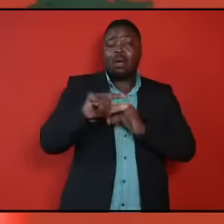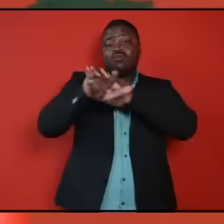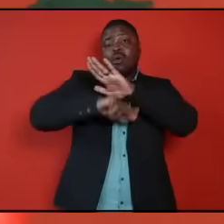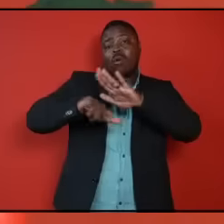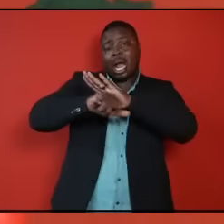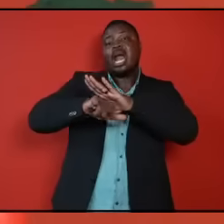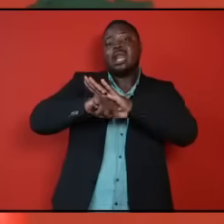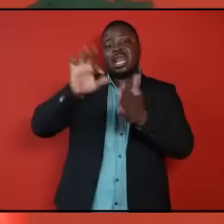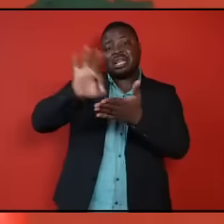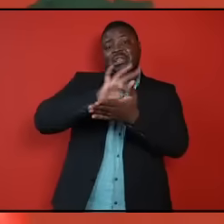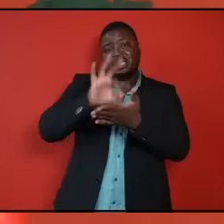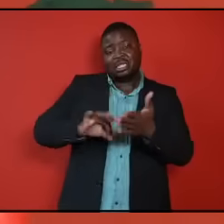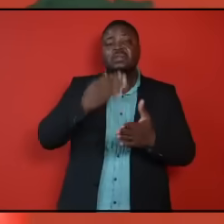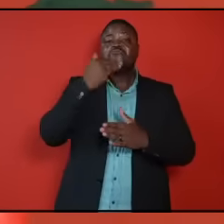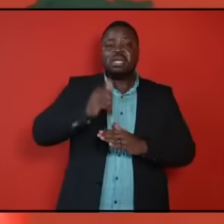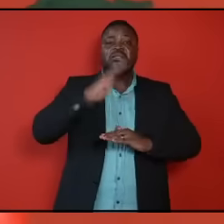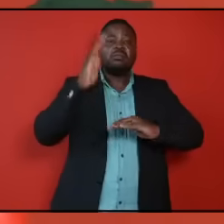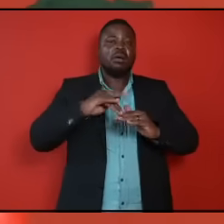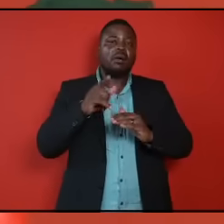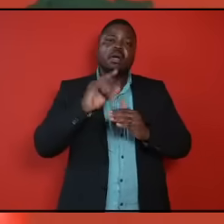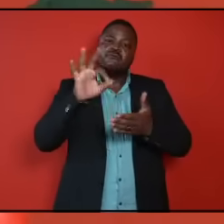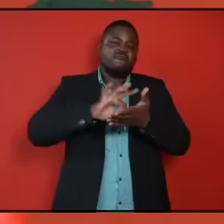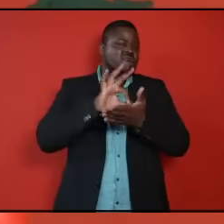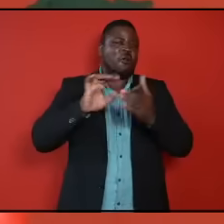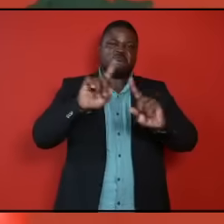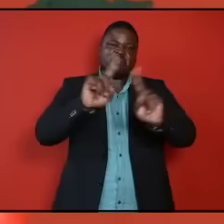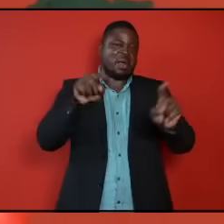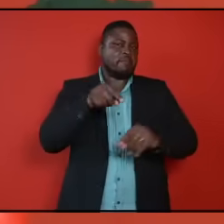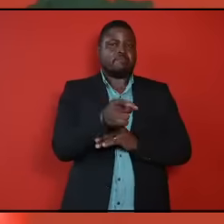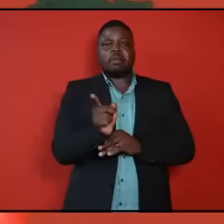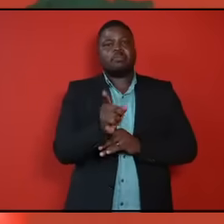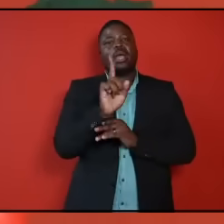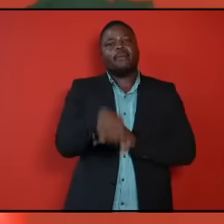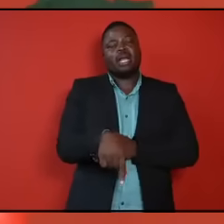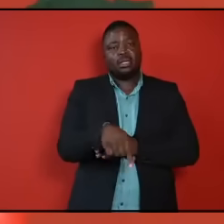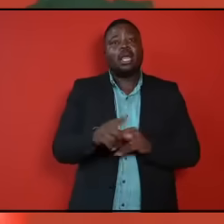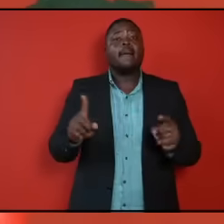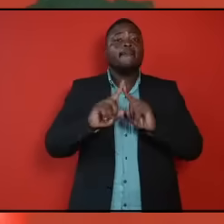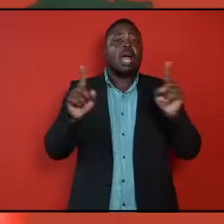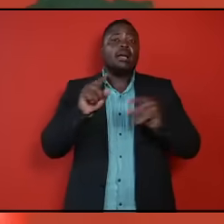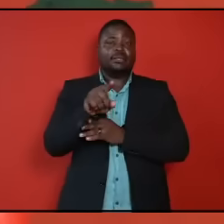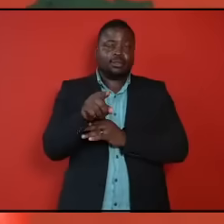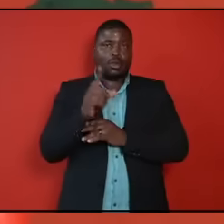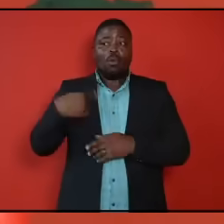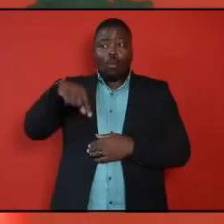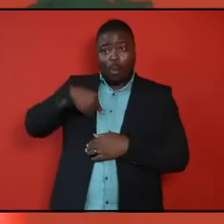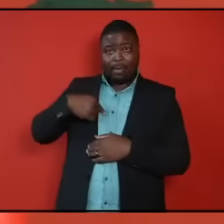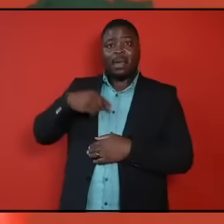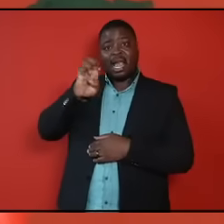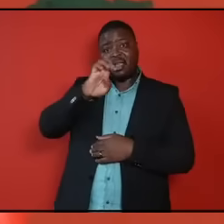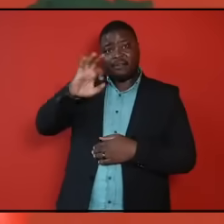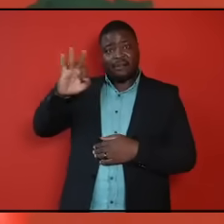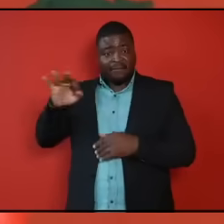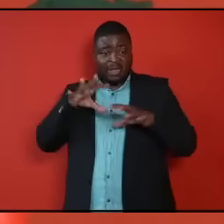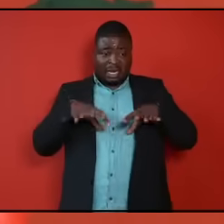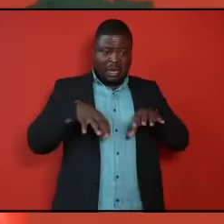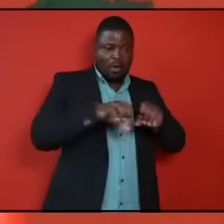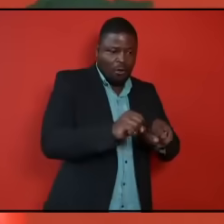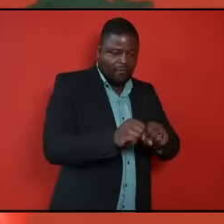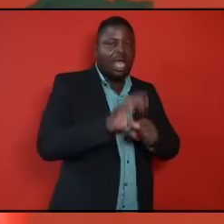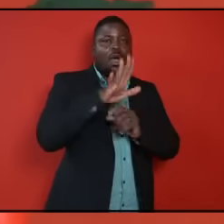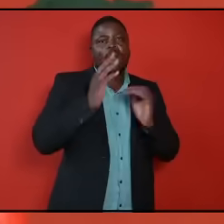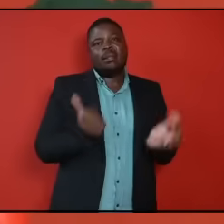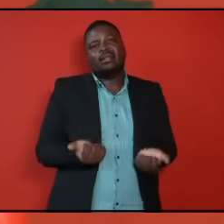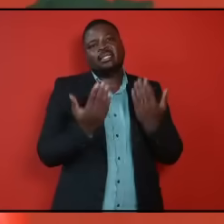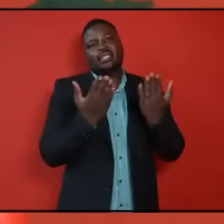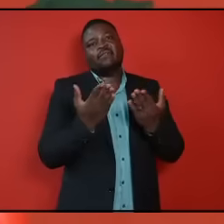government, will provide water everywhere, especially in areas like Midrand. The EFF's long-standing